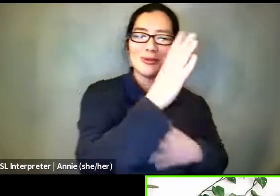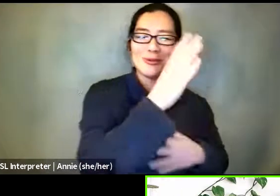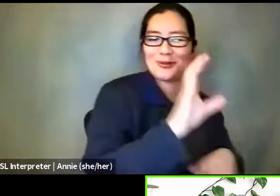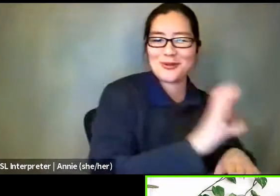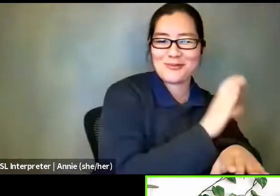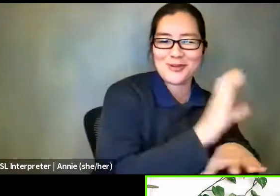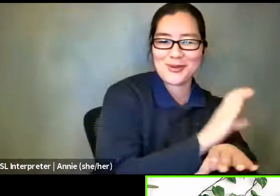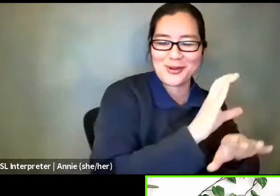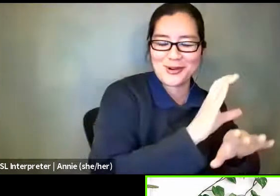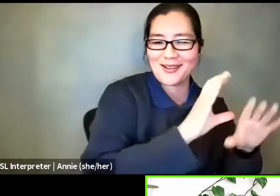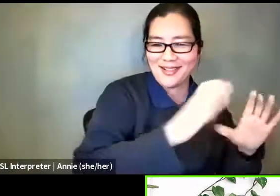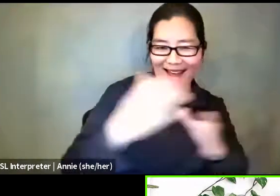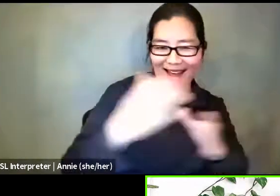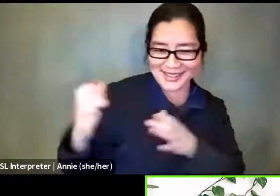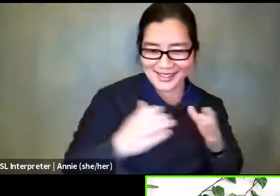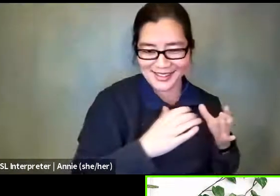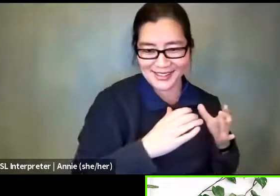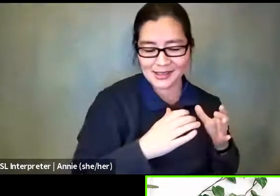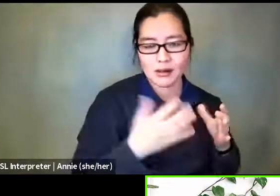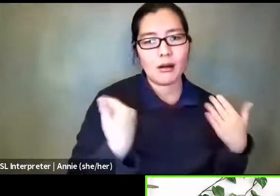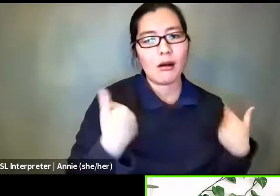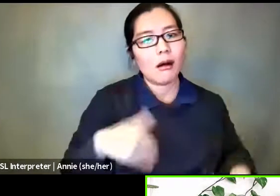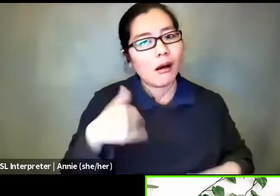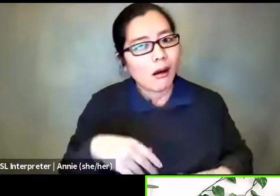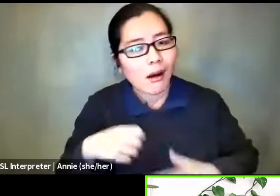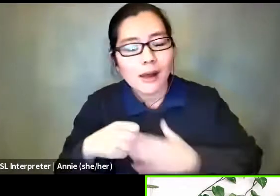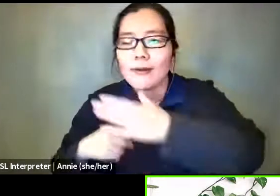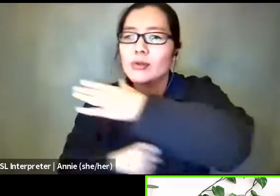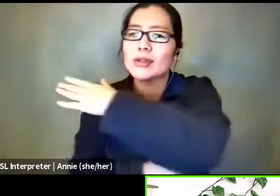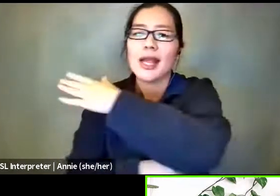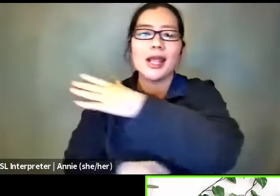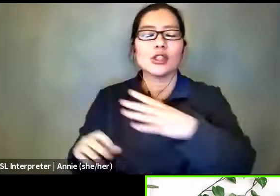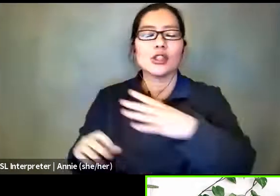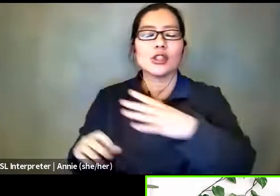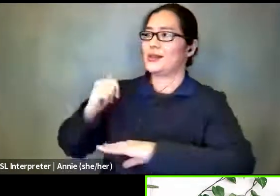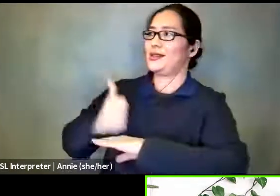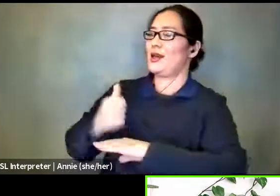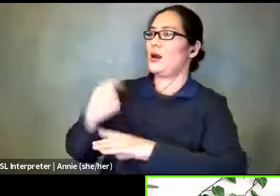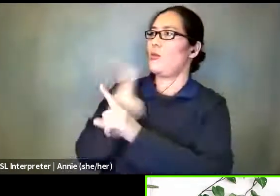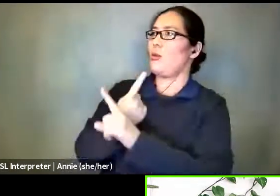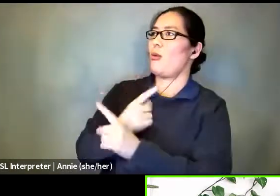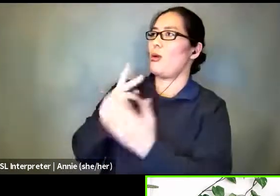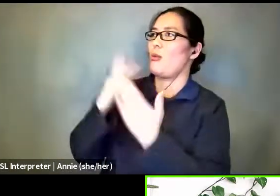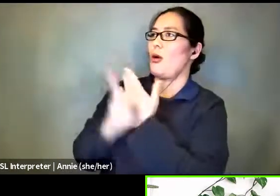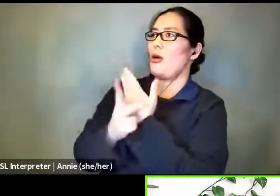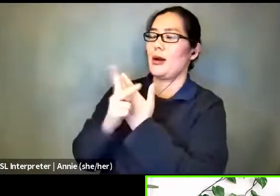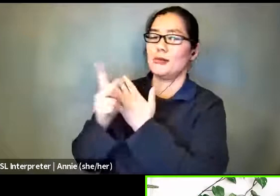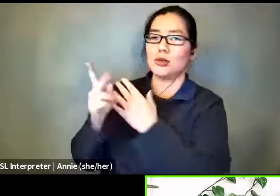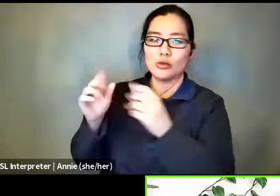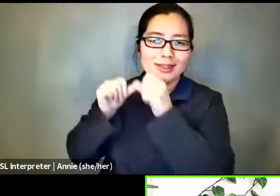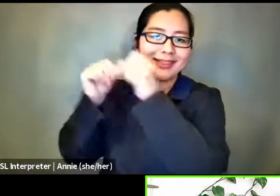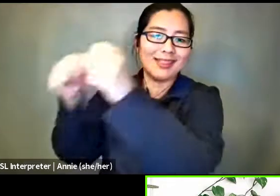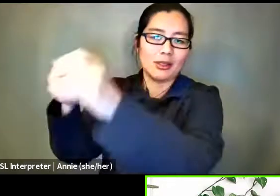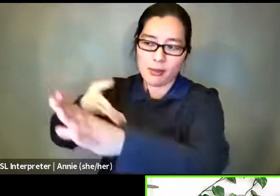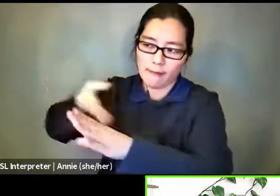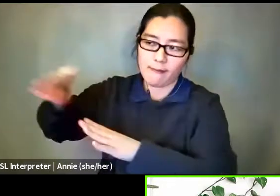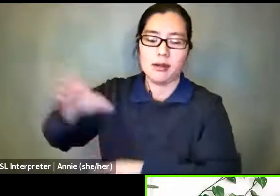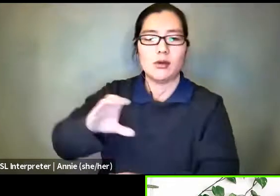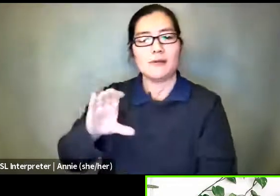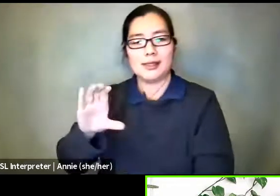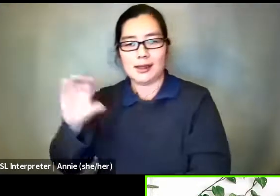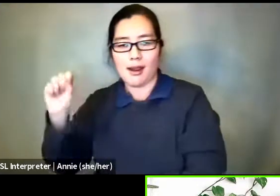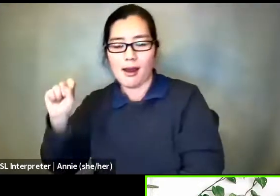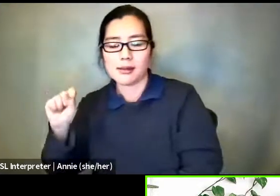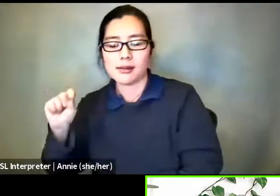CS classrooms is foundational to creating aspirations for girls of color in CS. We also used work that I'd been doing under